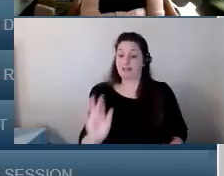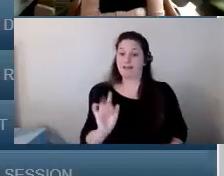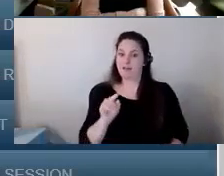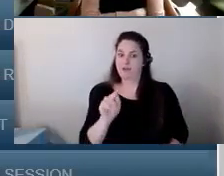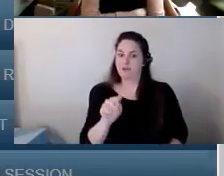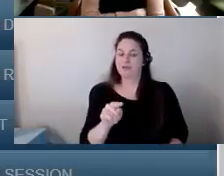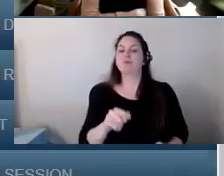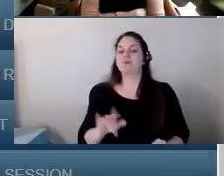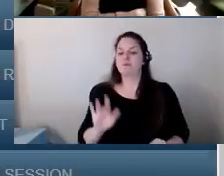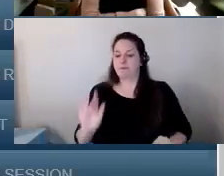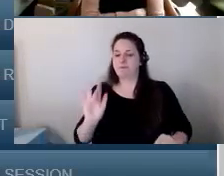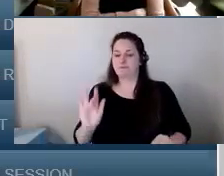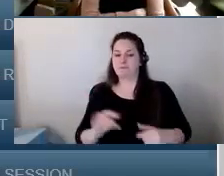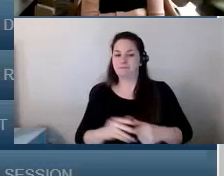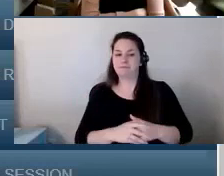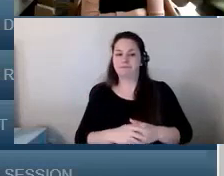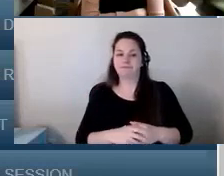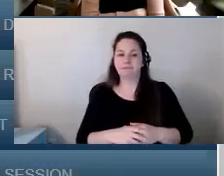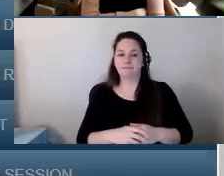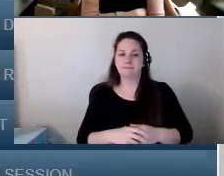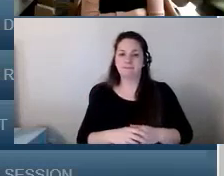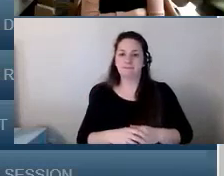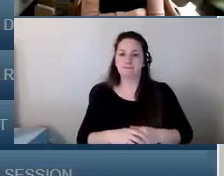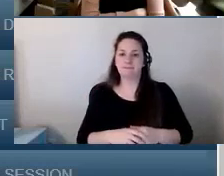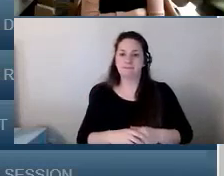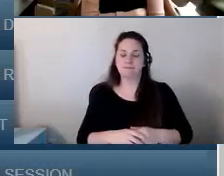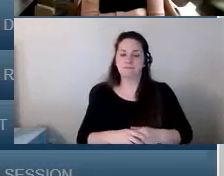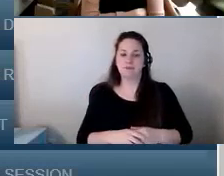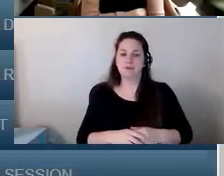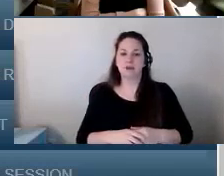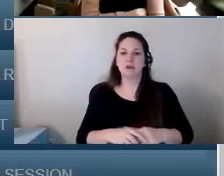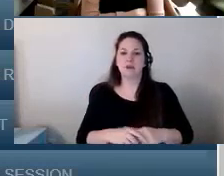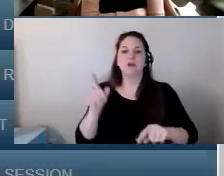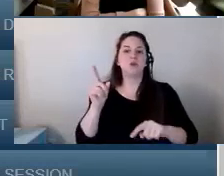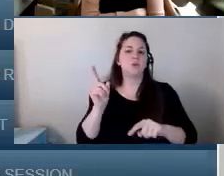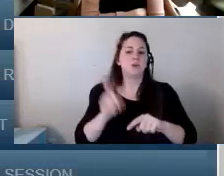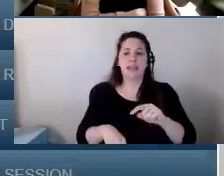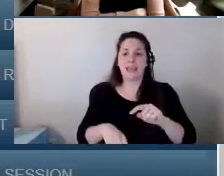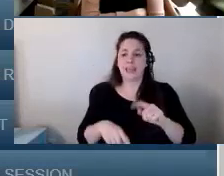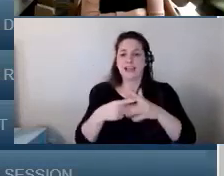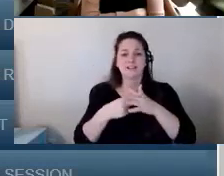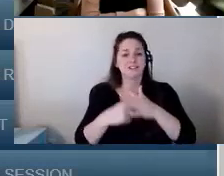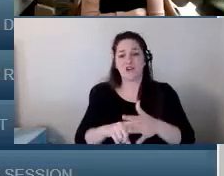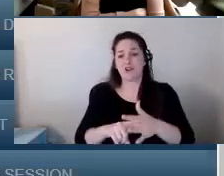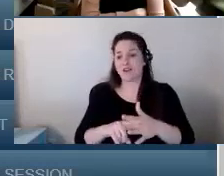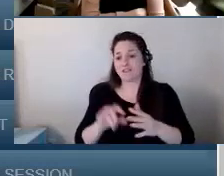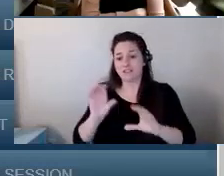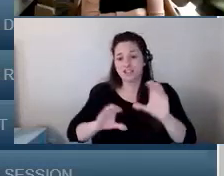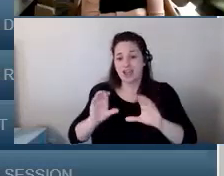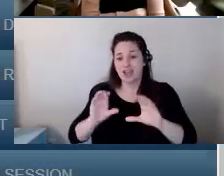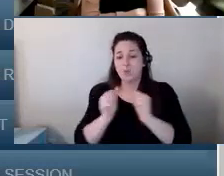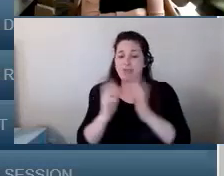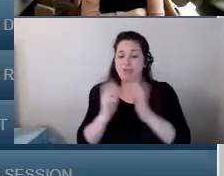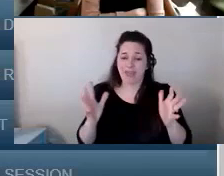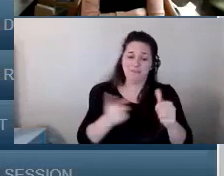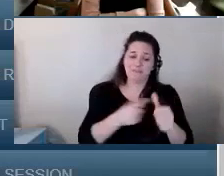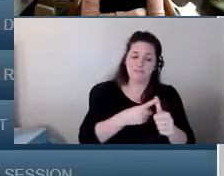Now, you can't start chat without having published your presentation,